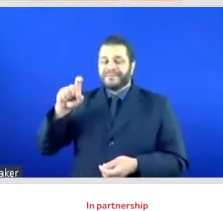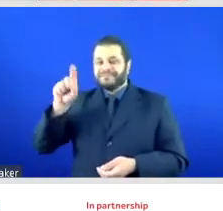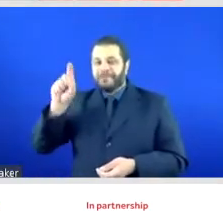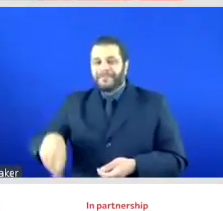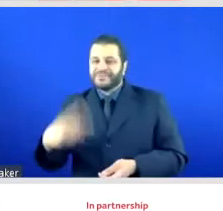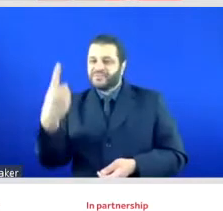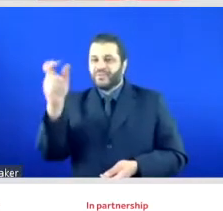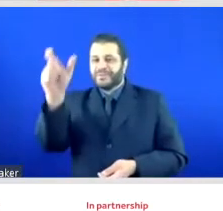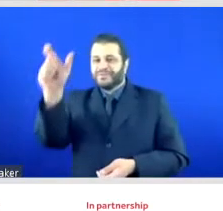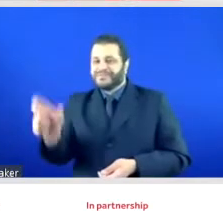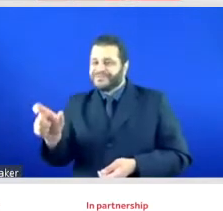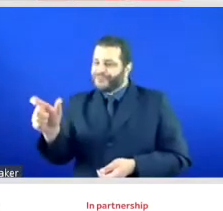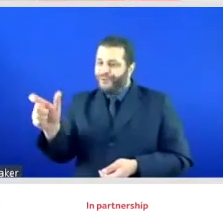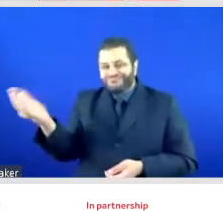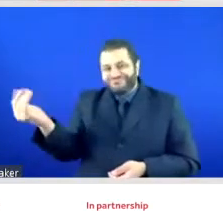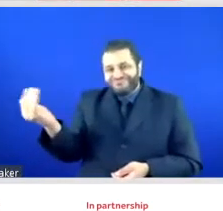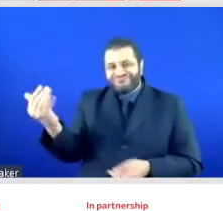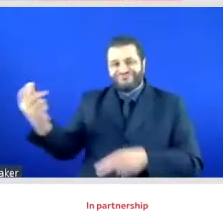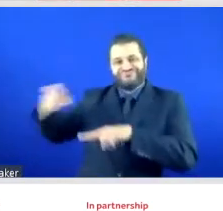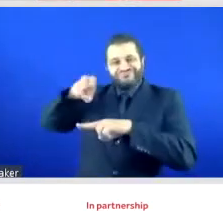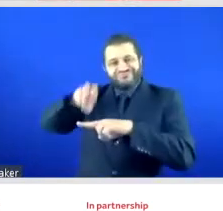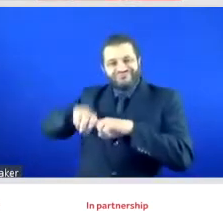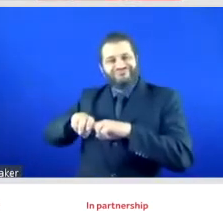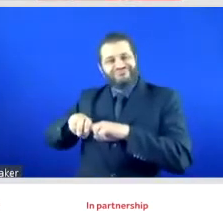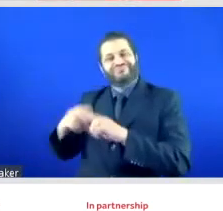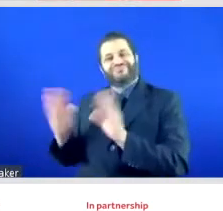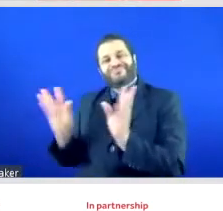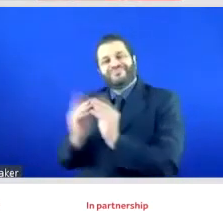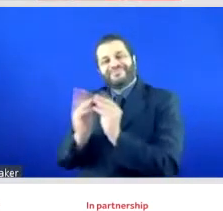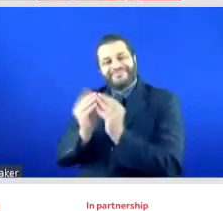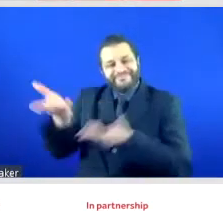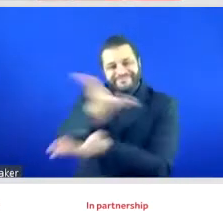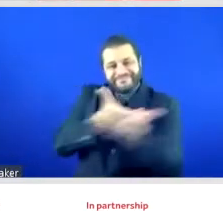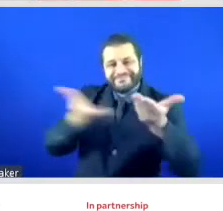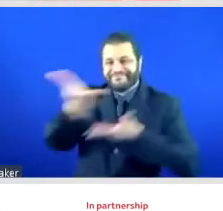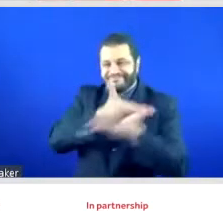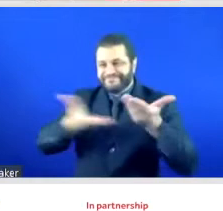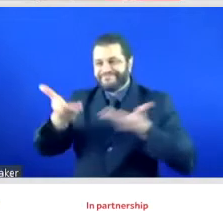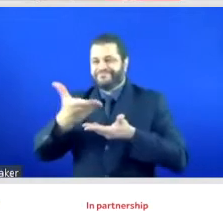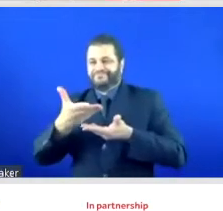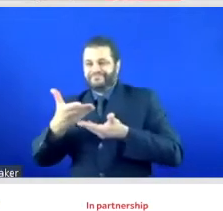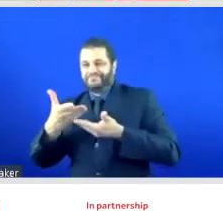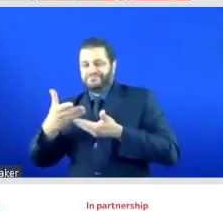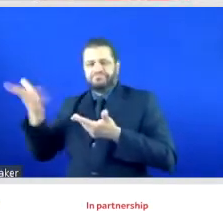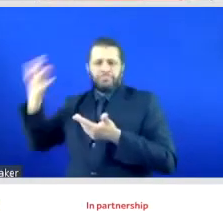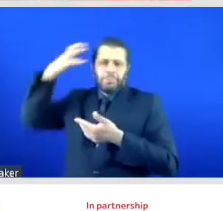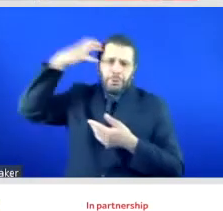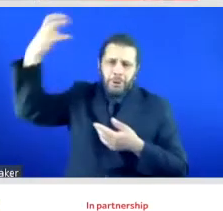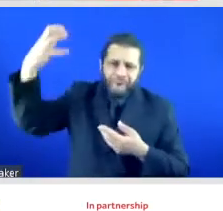feminists, governments, private sector, which role should each of us play in this